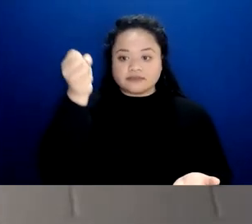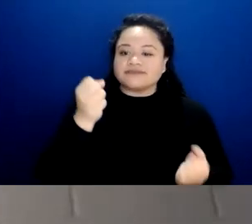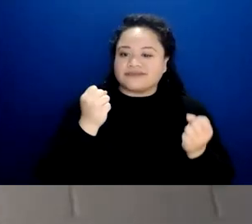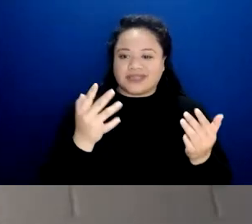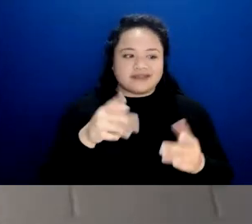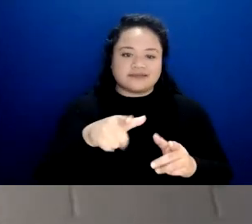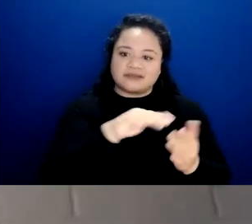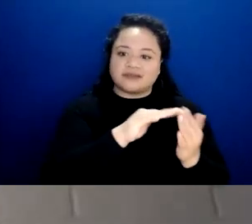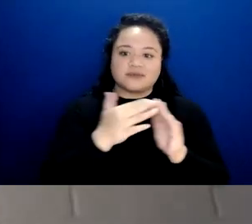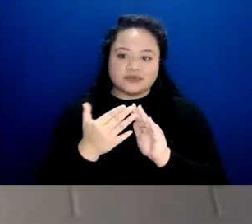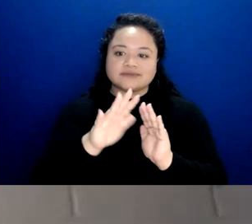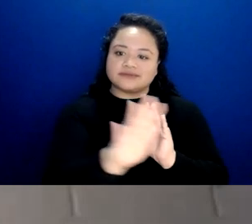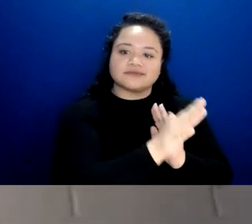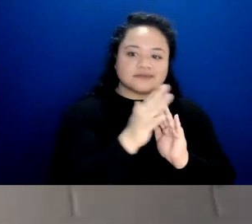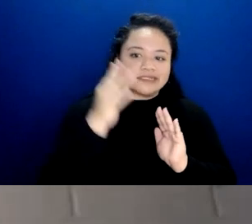know,